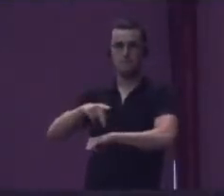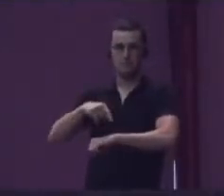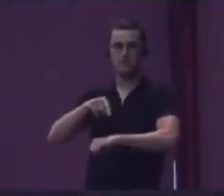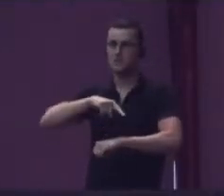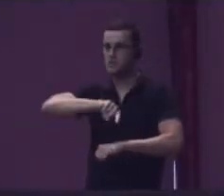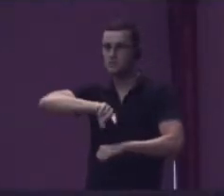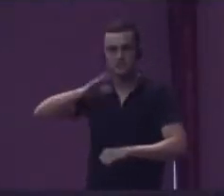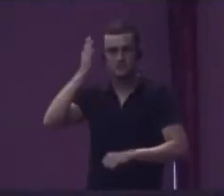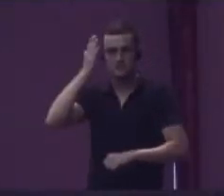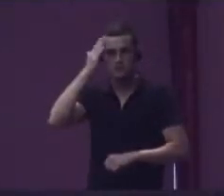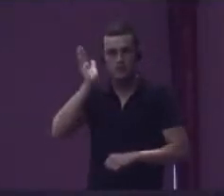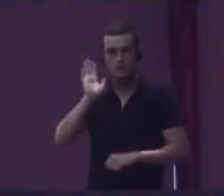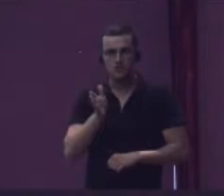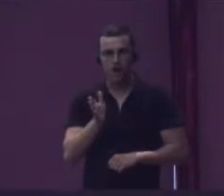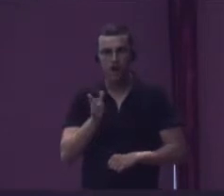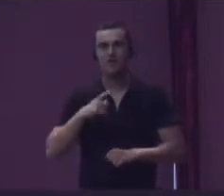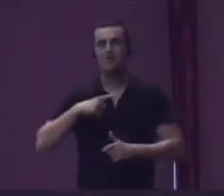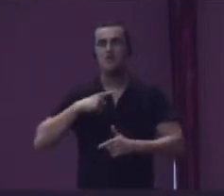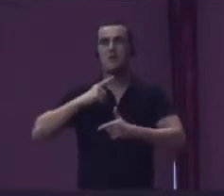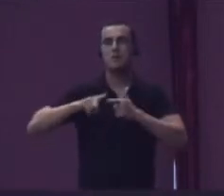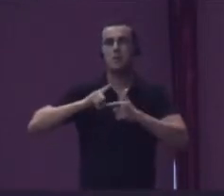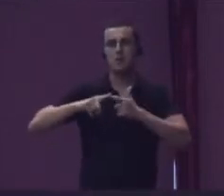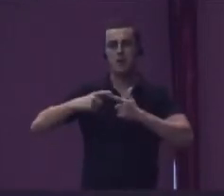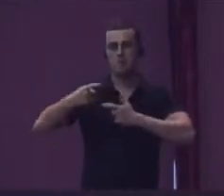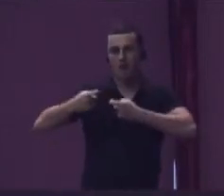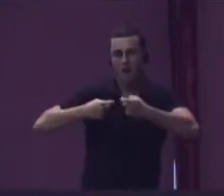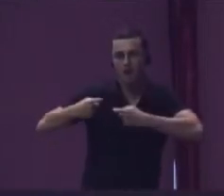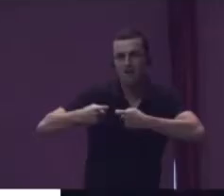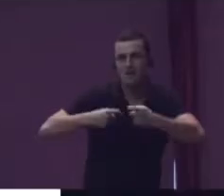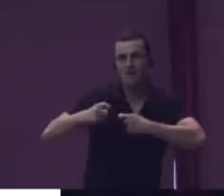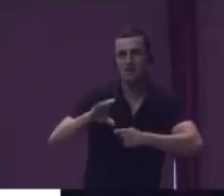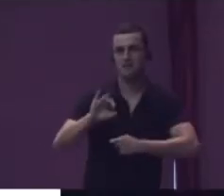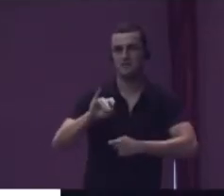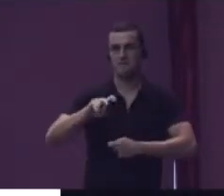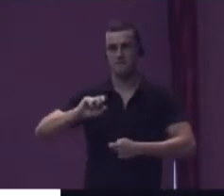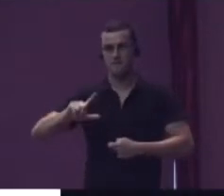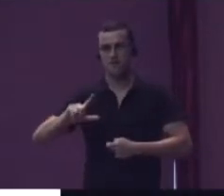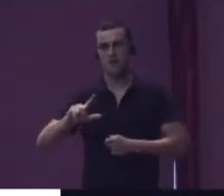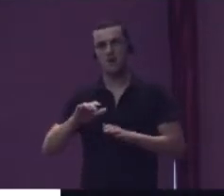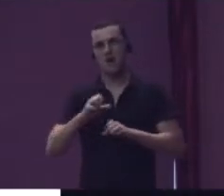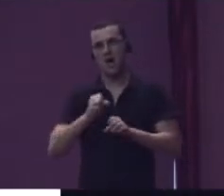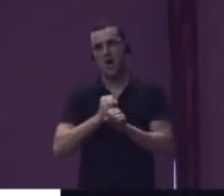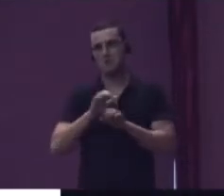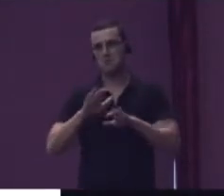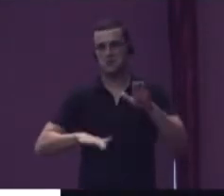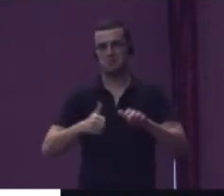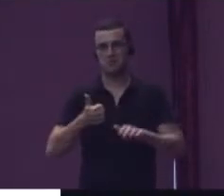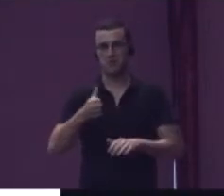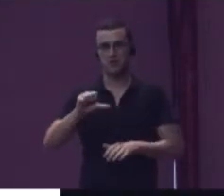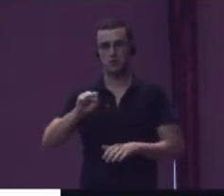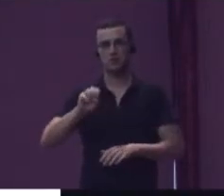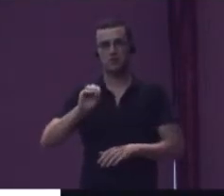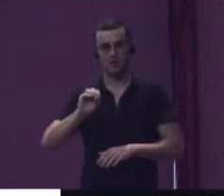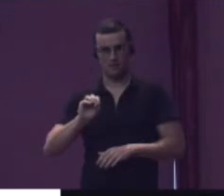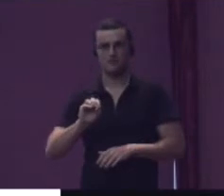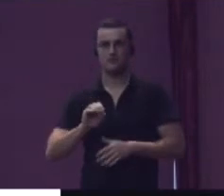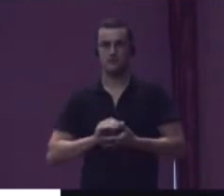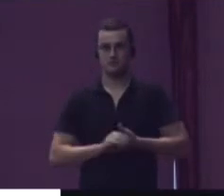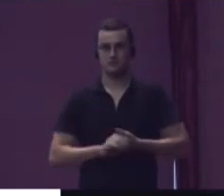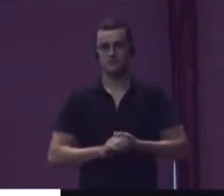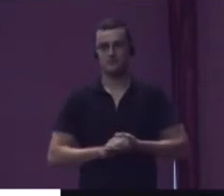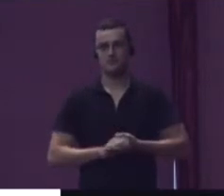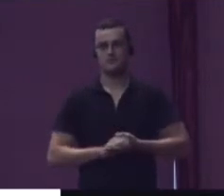that was actually part of a previous war from